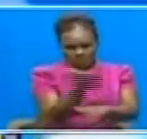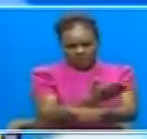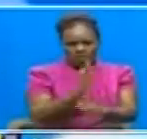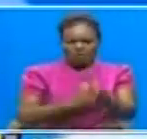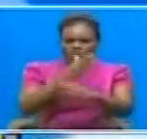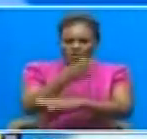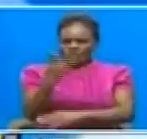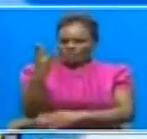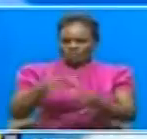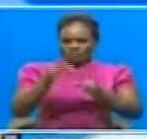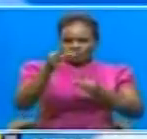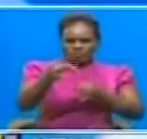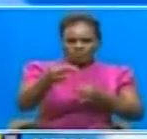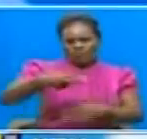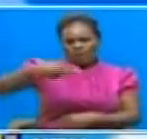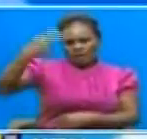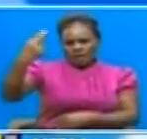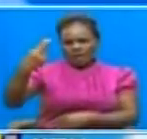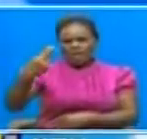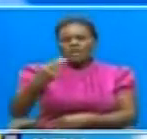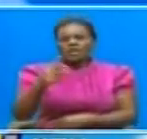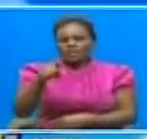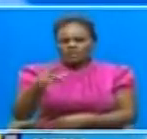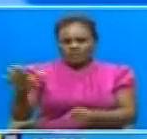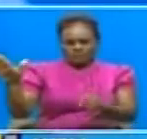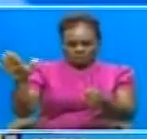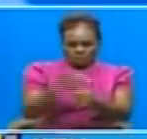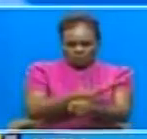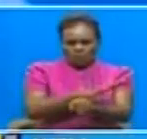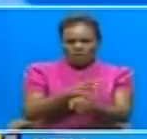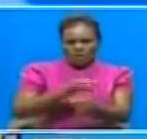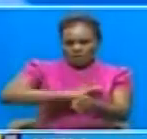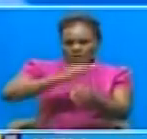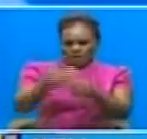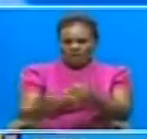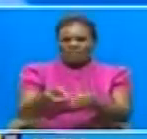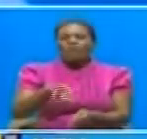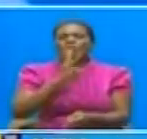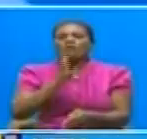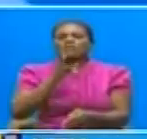over 4 feet high, the silt has taken over 10 square kilometers of the lake.